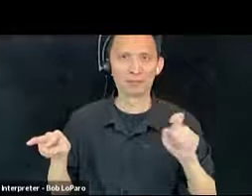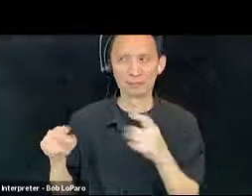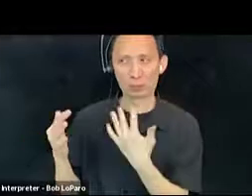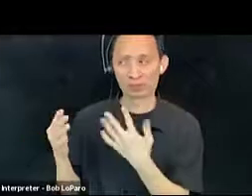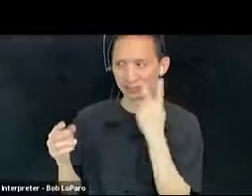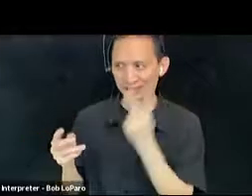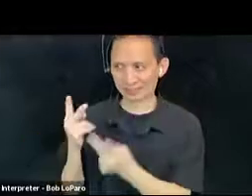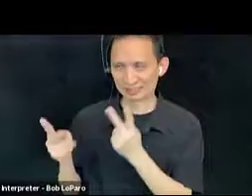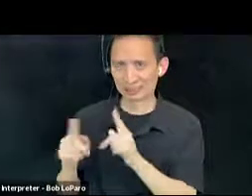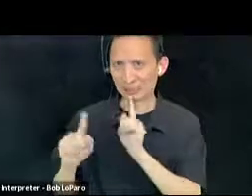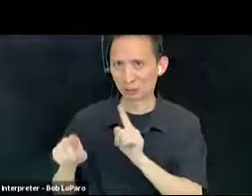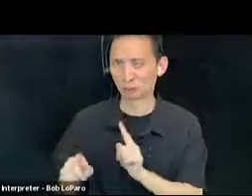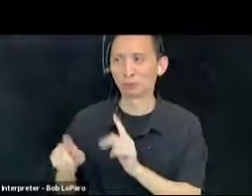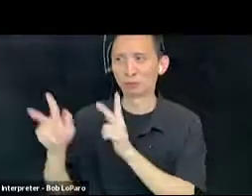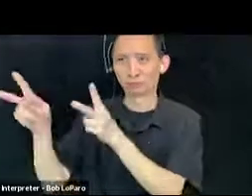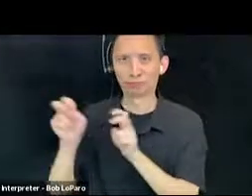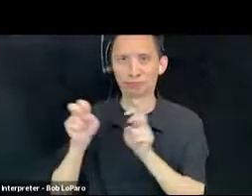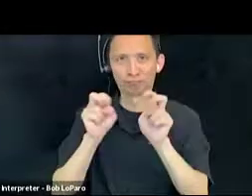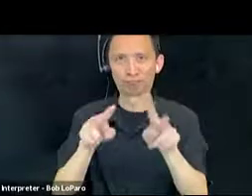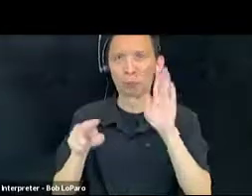I'm looking in the chat box.